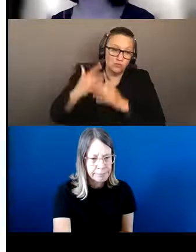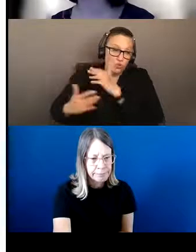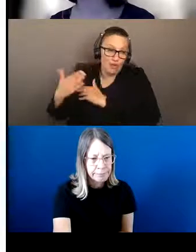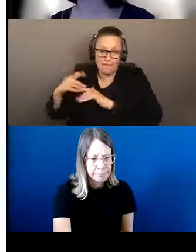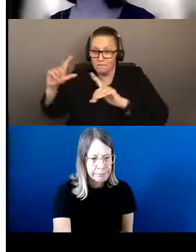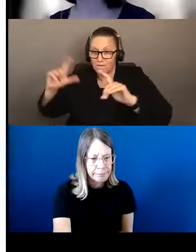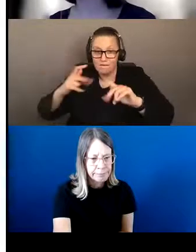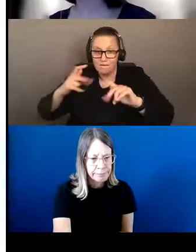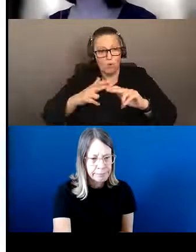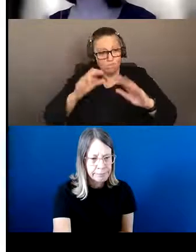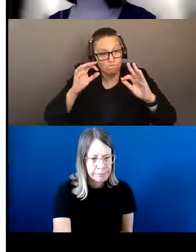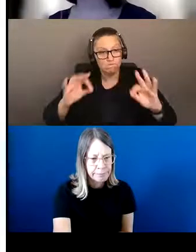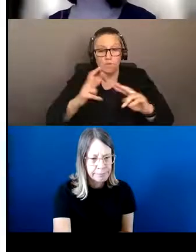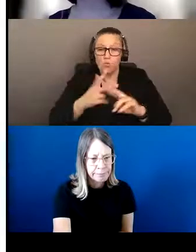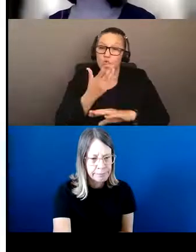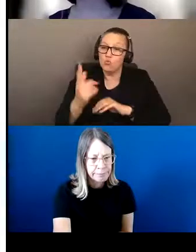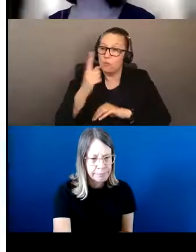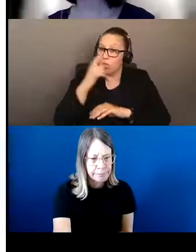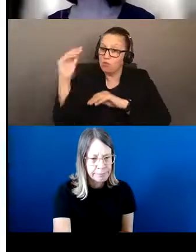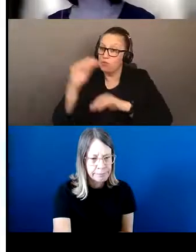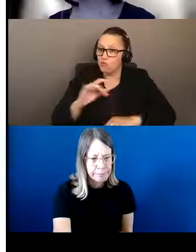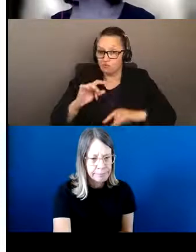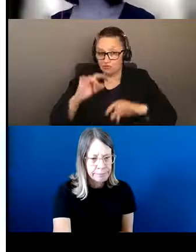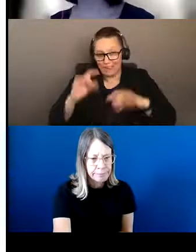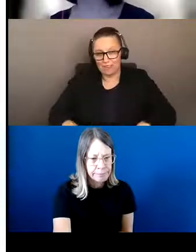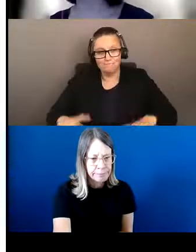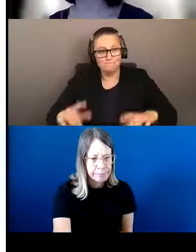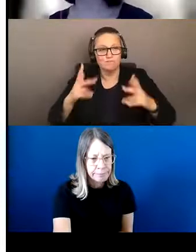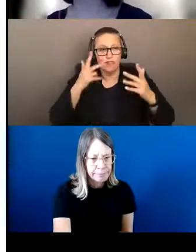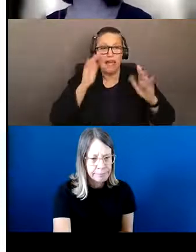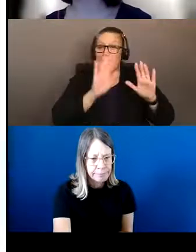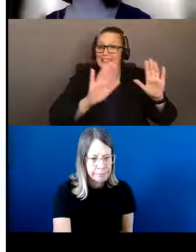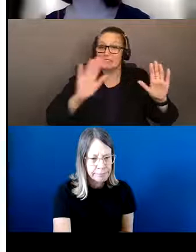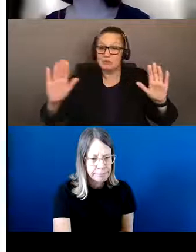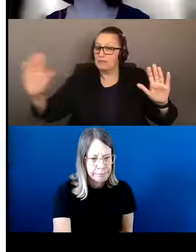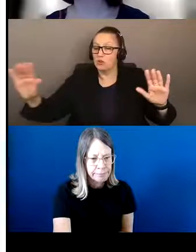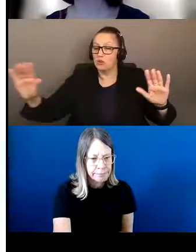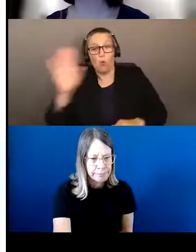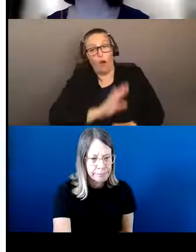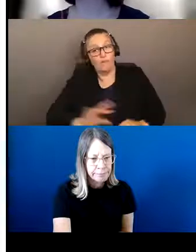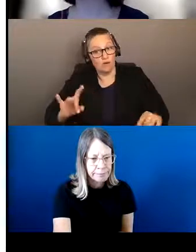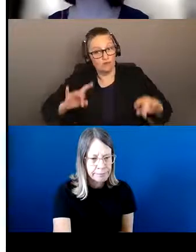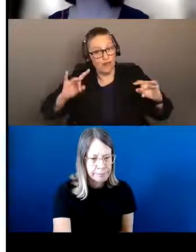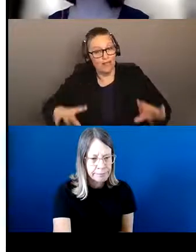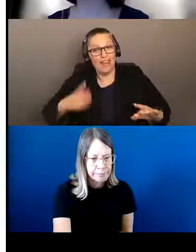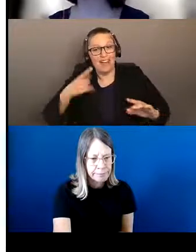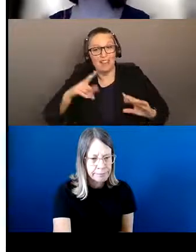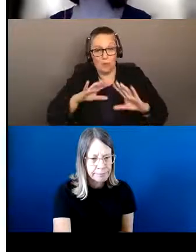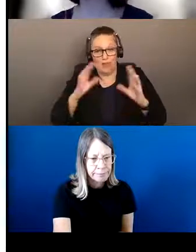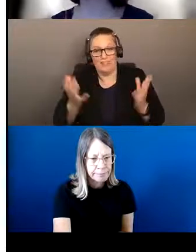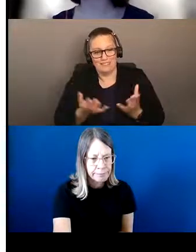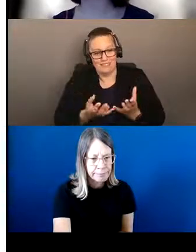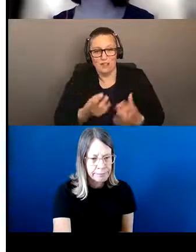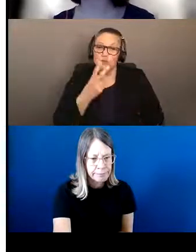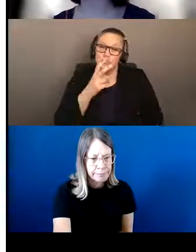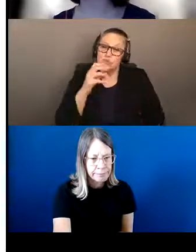Australians. She has exhibited nationally and internationally, And in 2013, she was contracted by the State